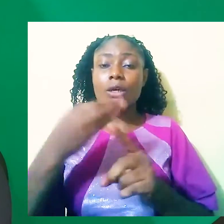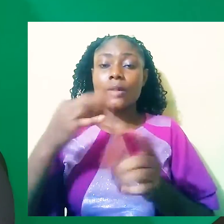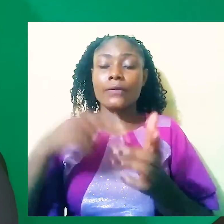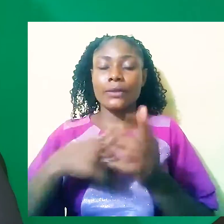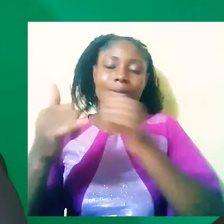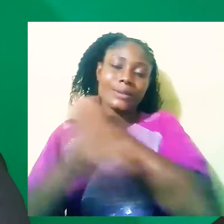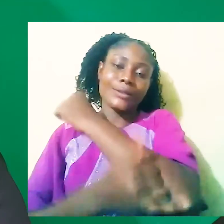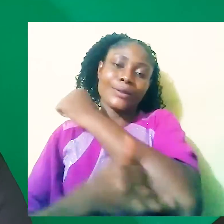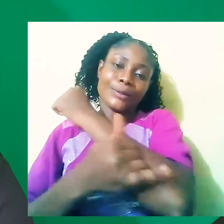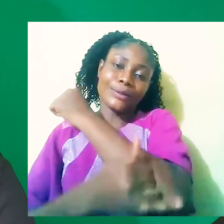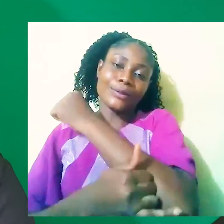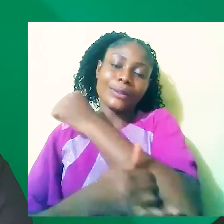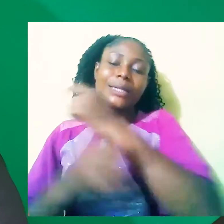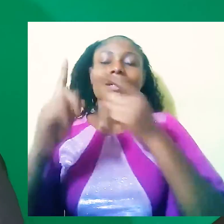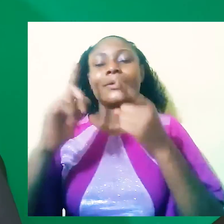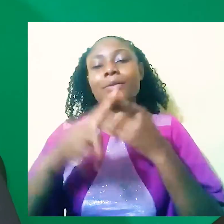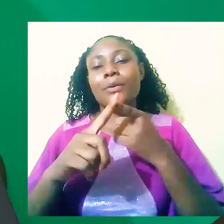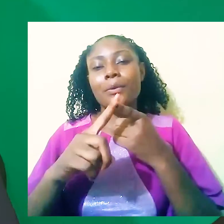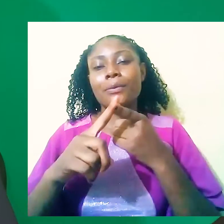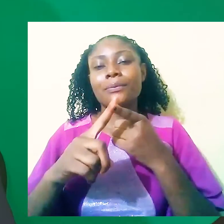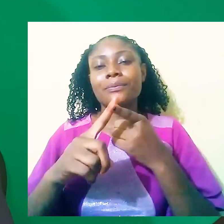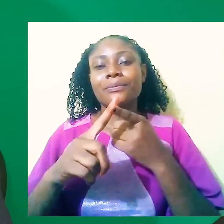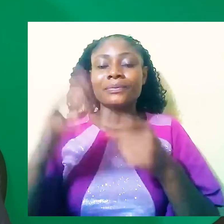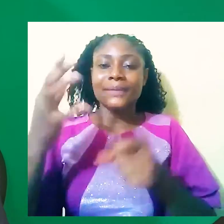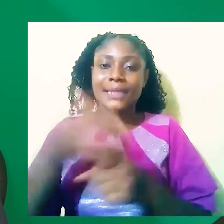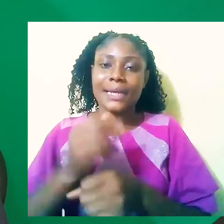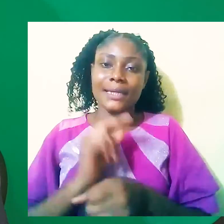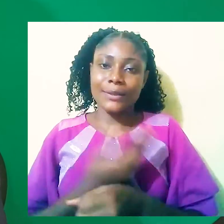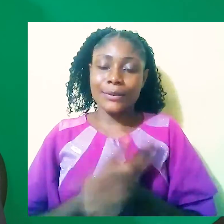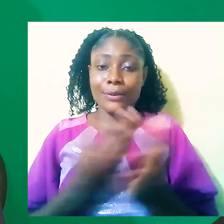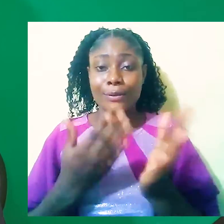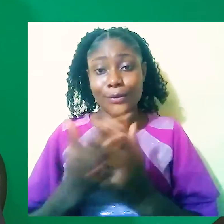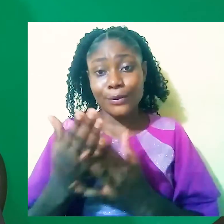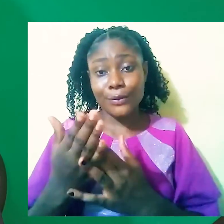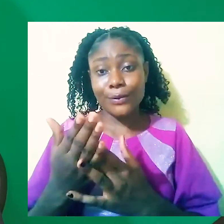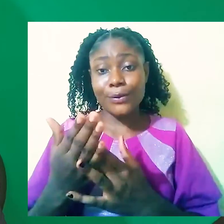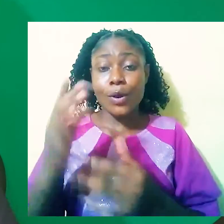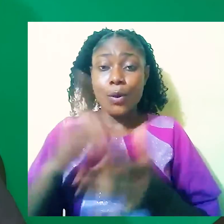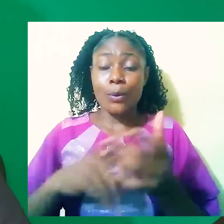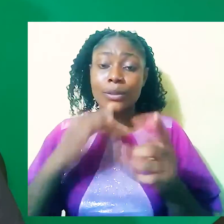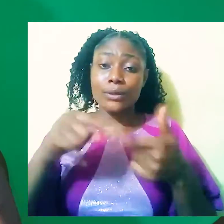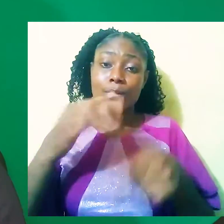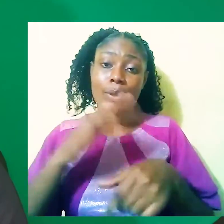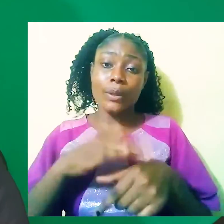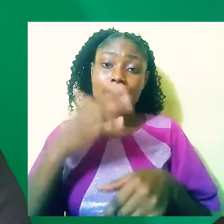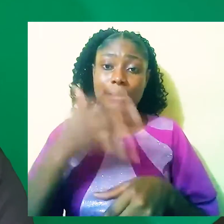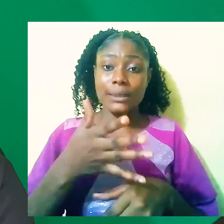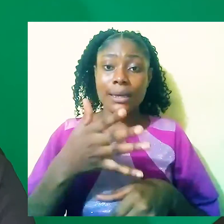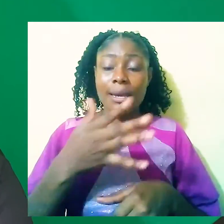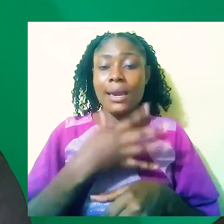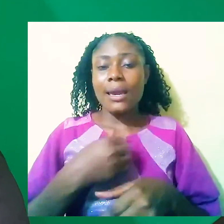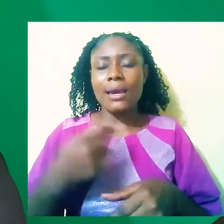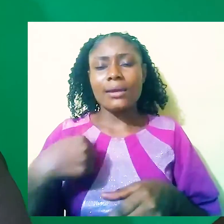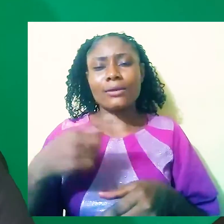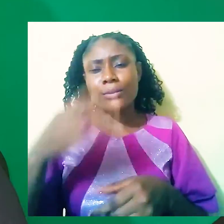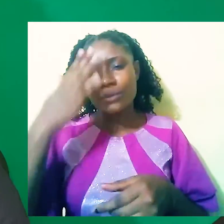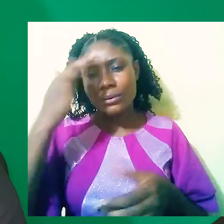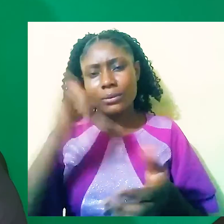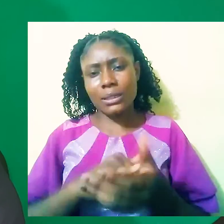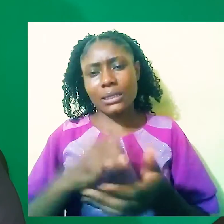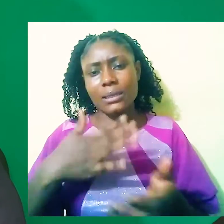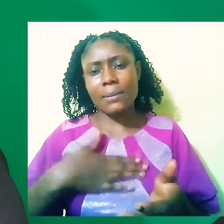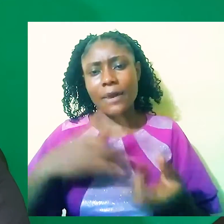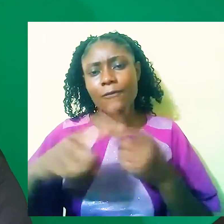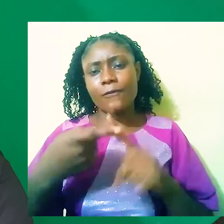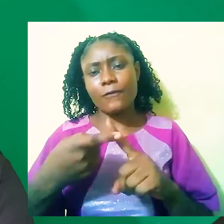as time goes on to pick on each of these countries that I mentioned to get us through what is